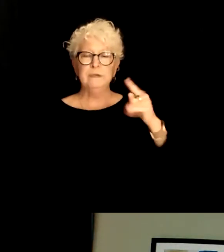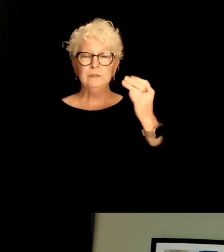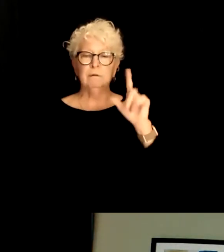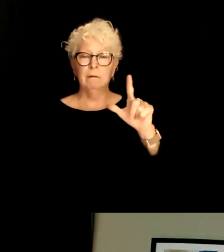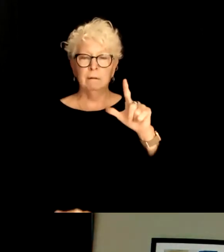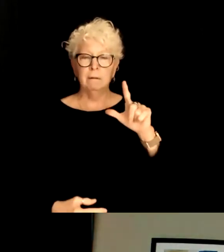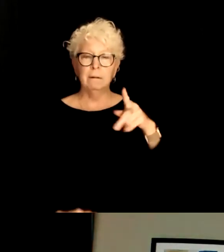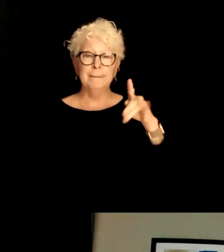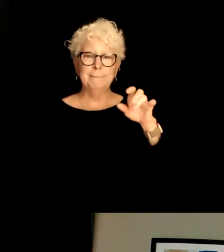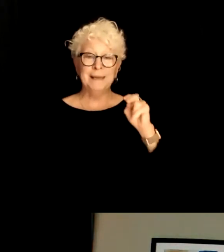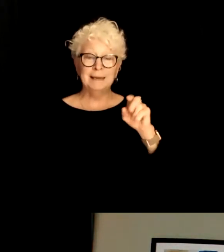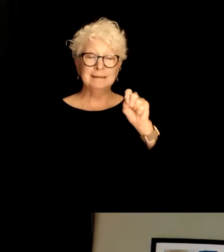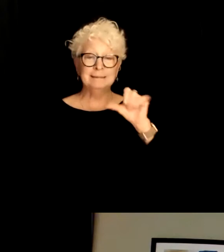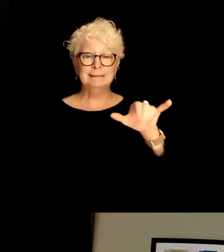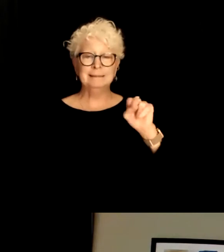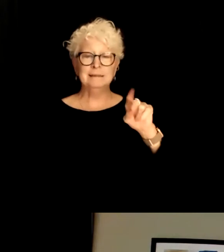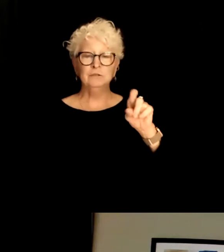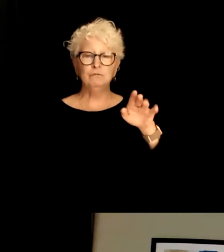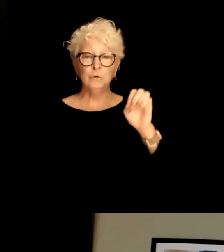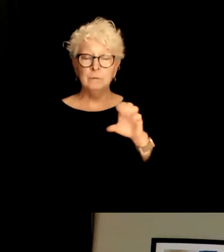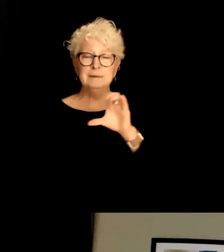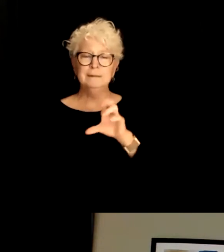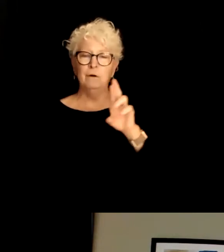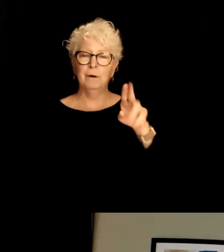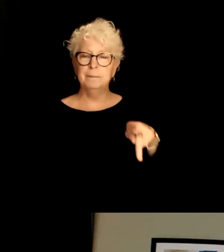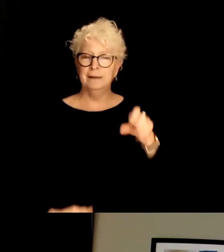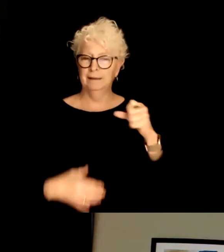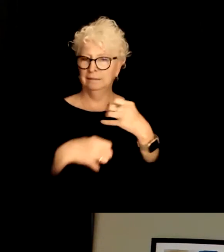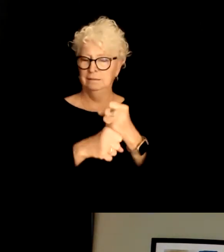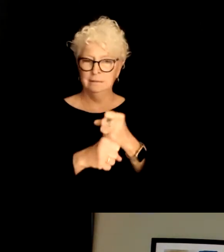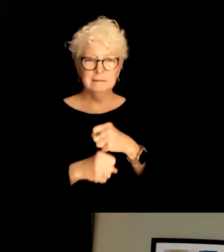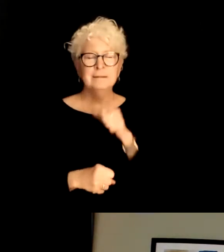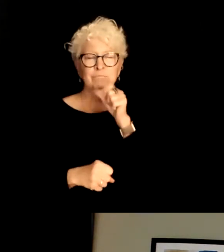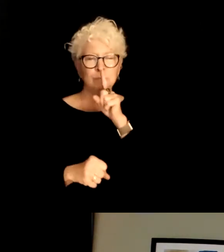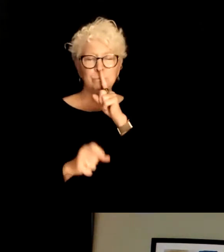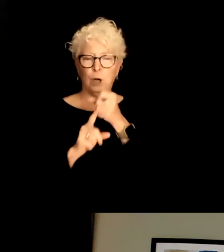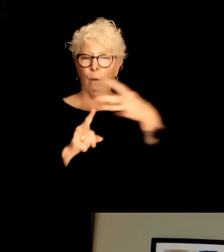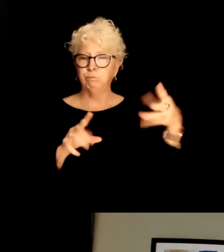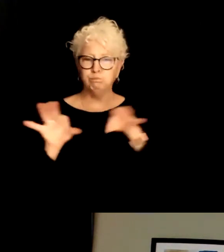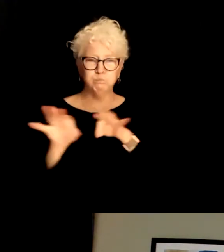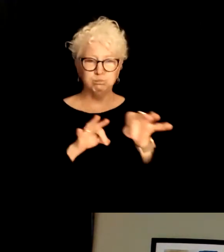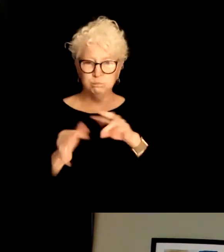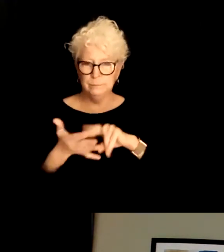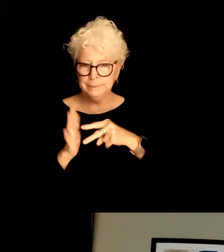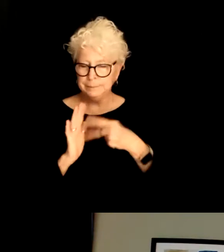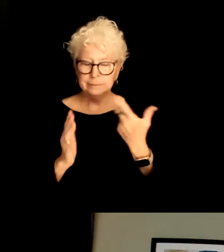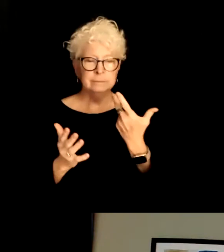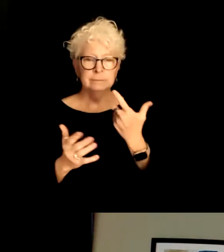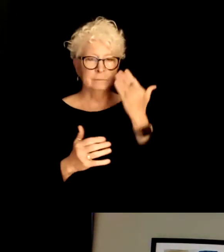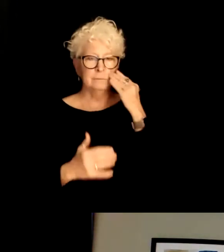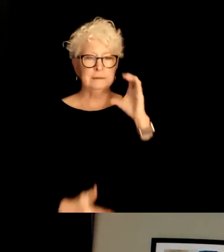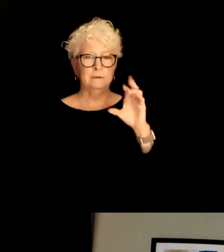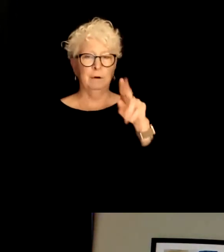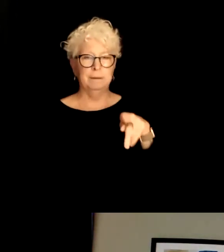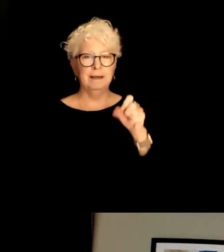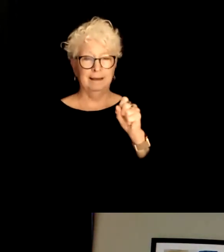gonna talk a lot about that. If you have the misfortune of knowing about CRPS, you know that it's one of the most painful things